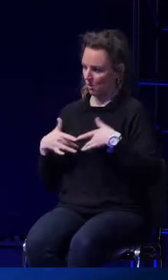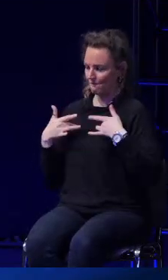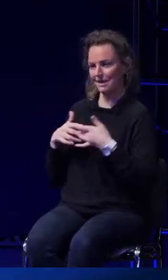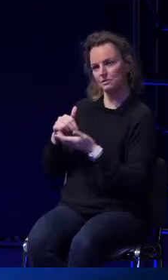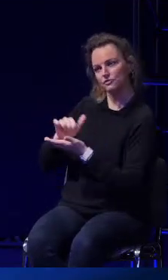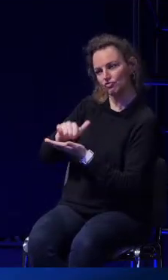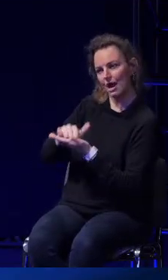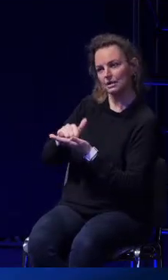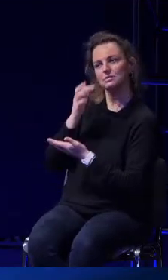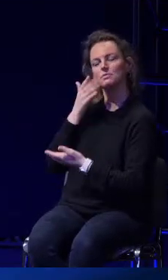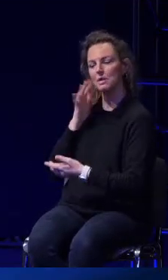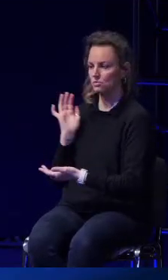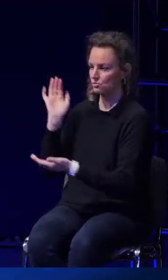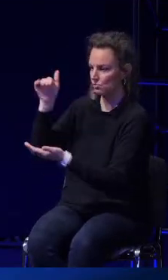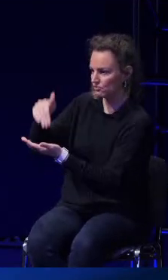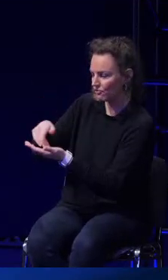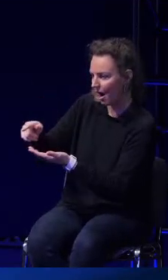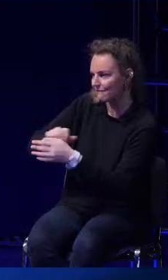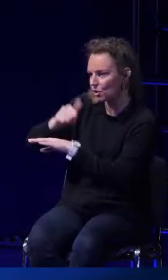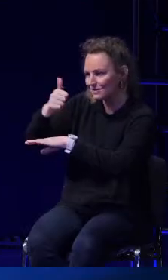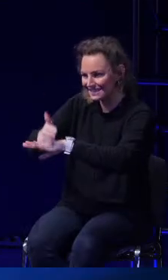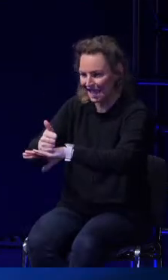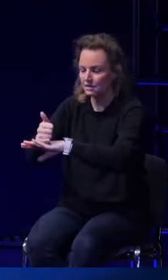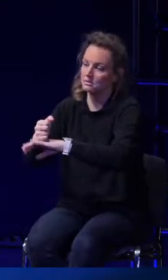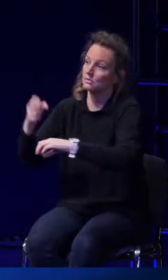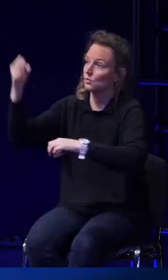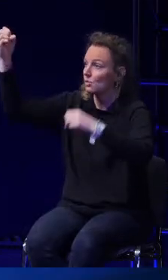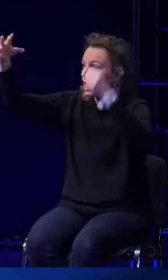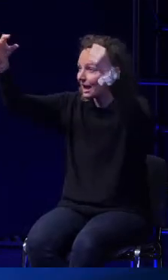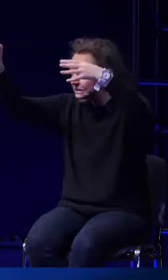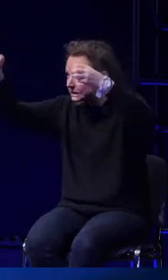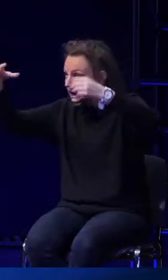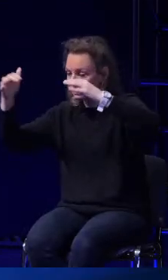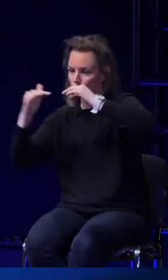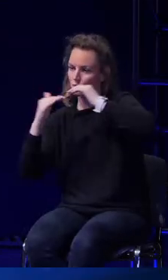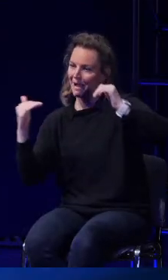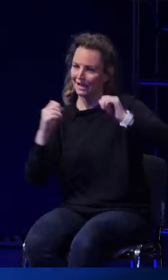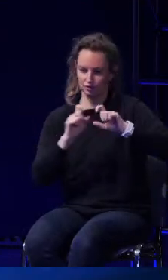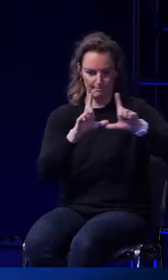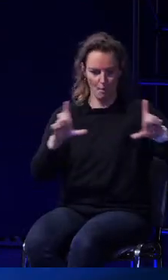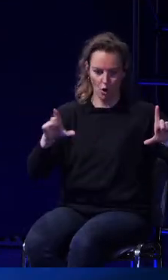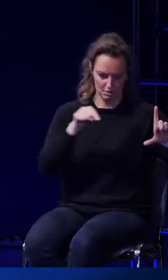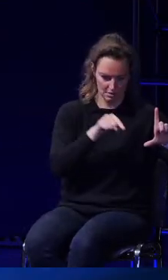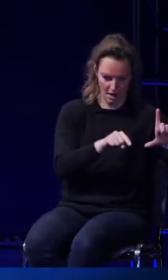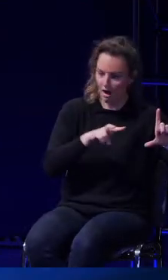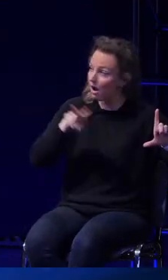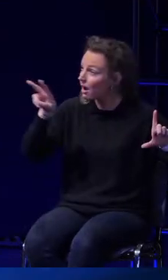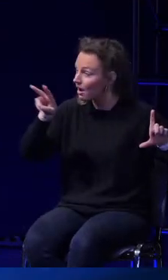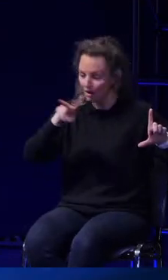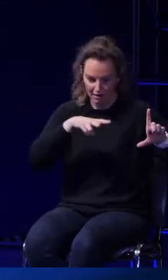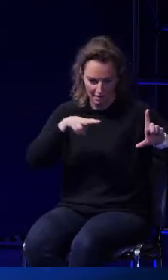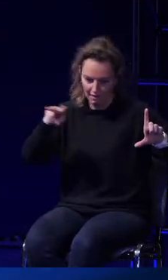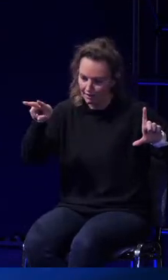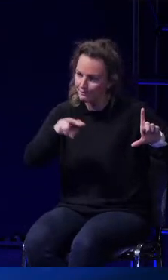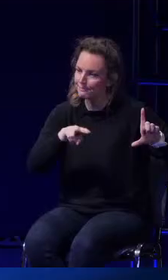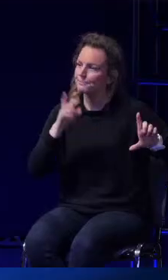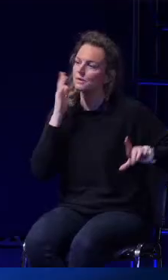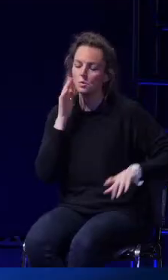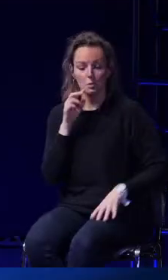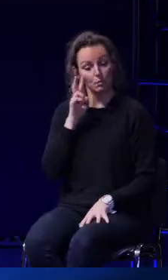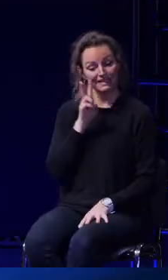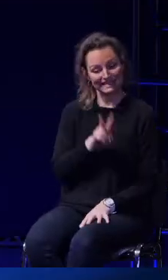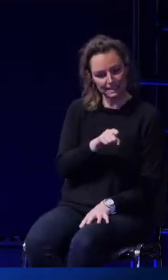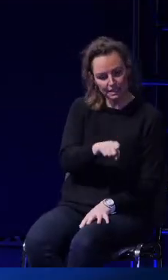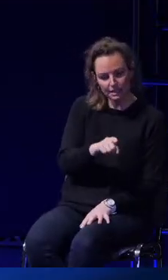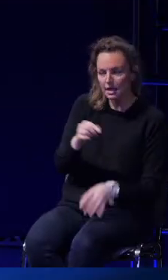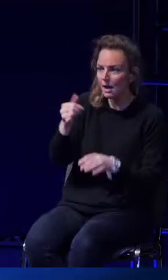more just lighting by monitors, especially as what we see or what we might meter is not going to correspond